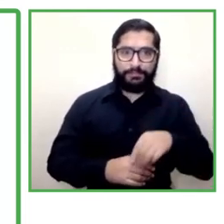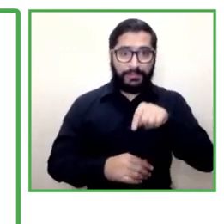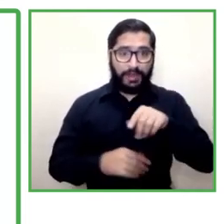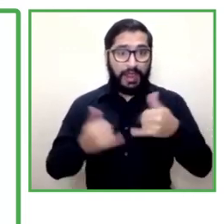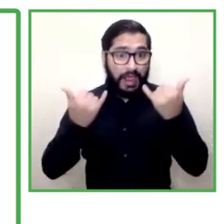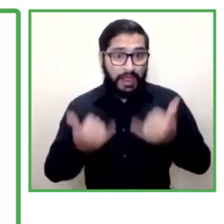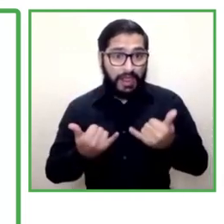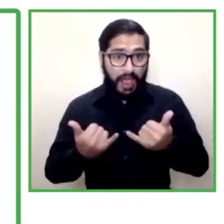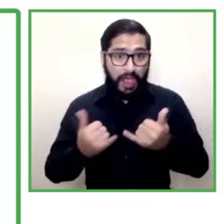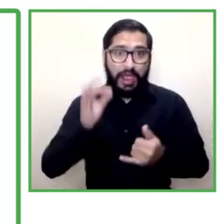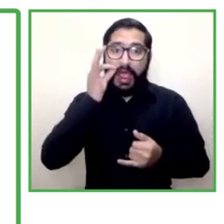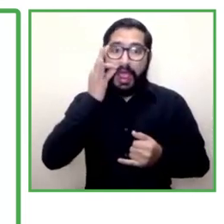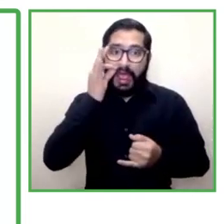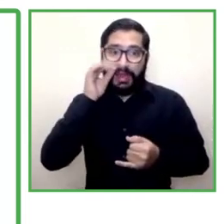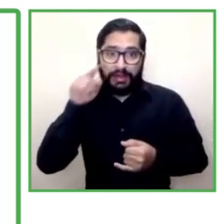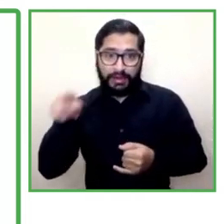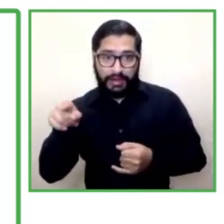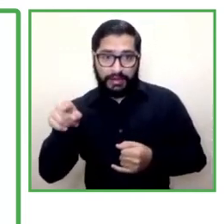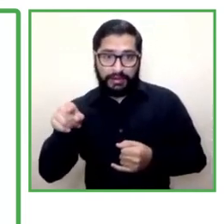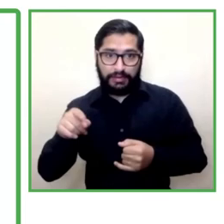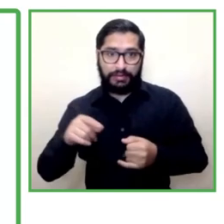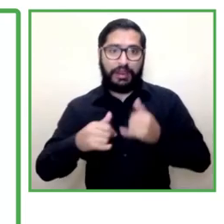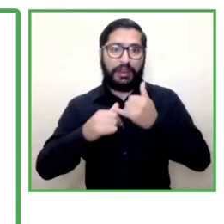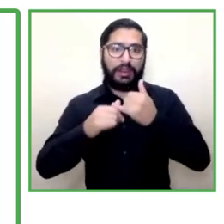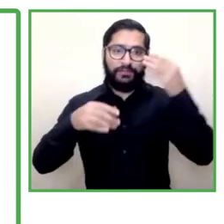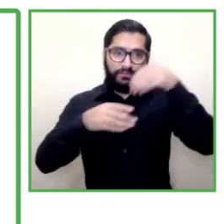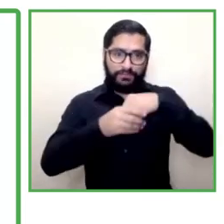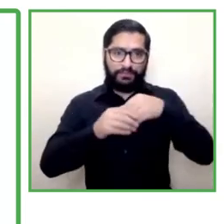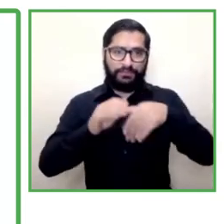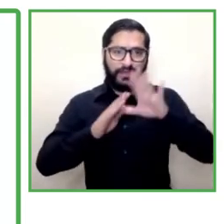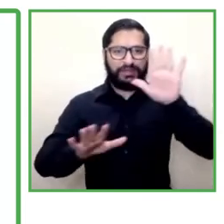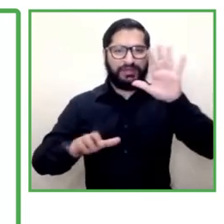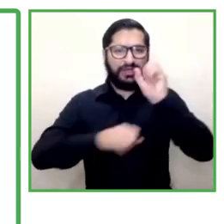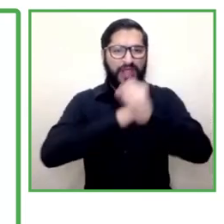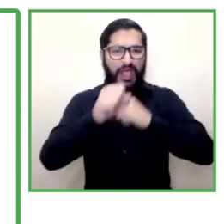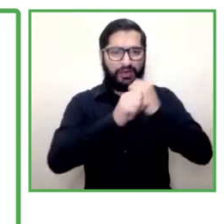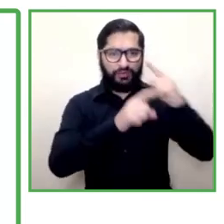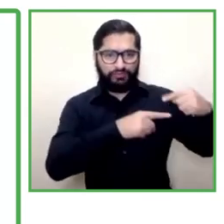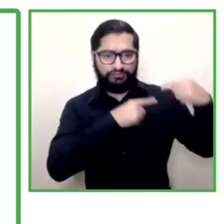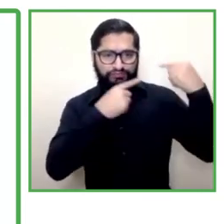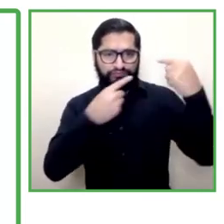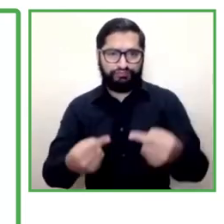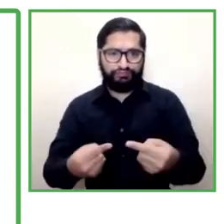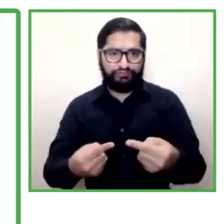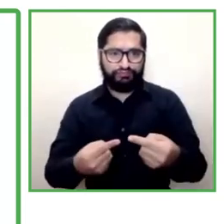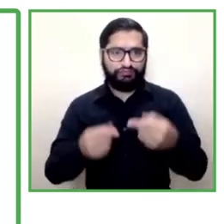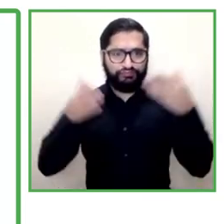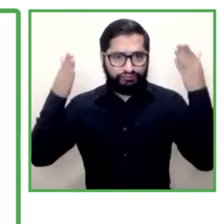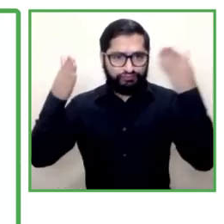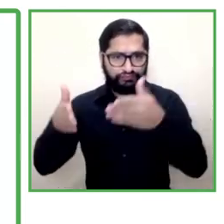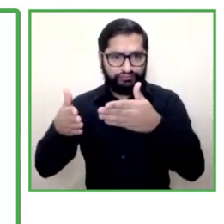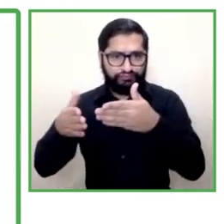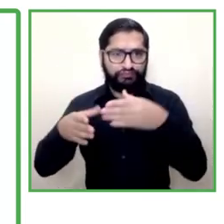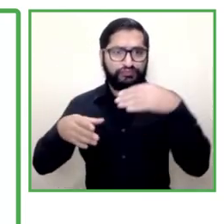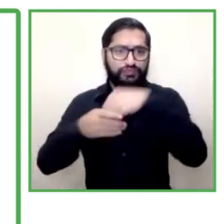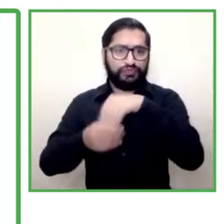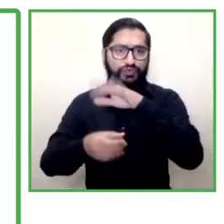Ersin Guray, with over 10 years in company experience, CEO and founder of